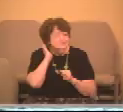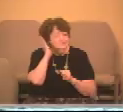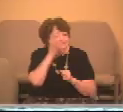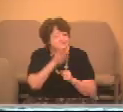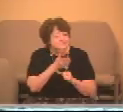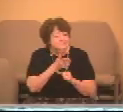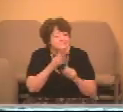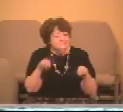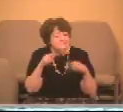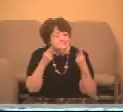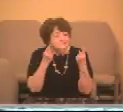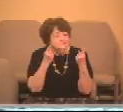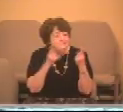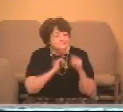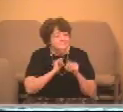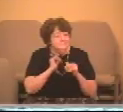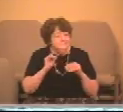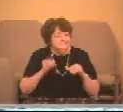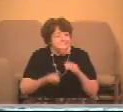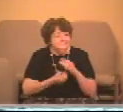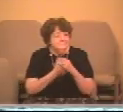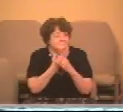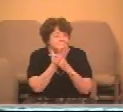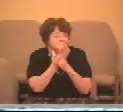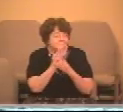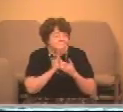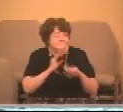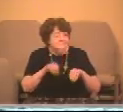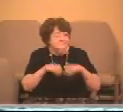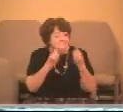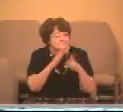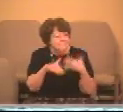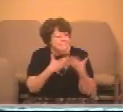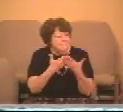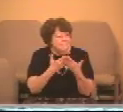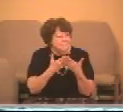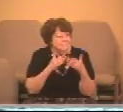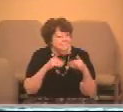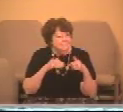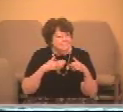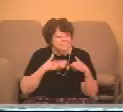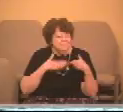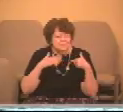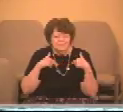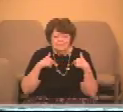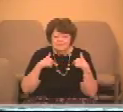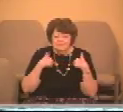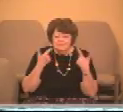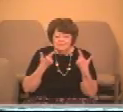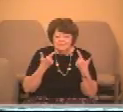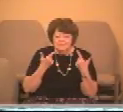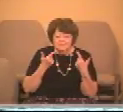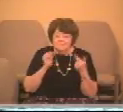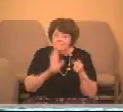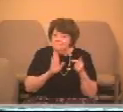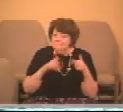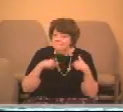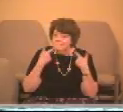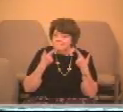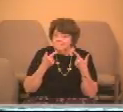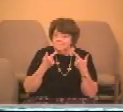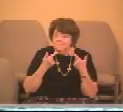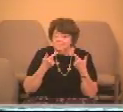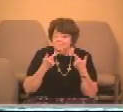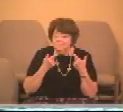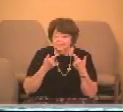survive. I will grow. I will give my all to life. Even if it means I've got to grow